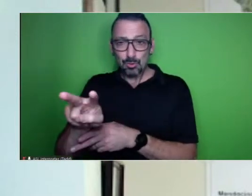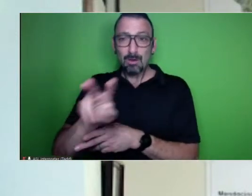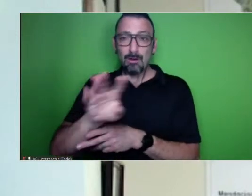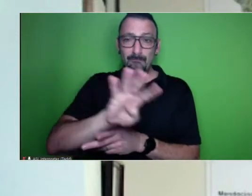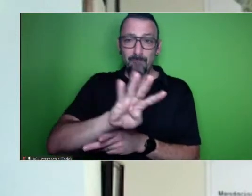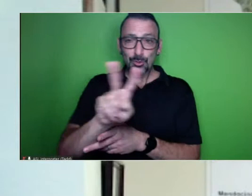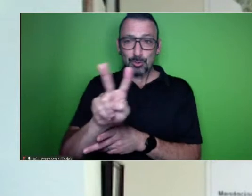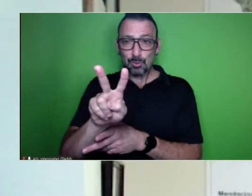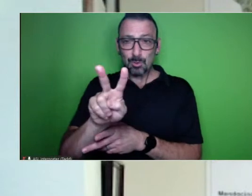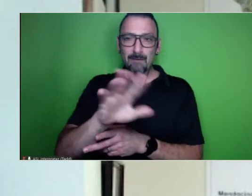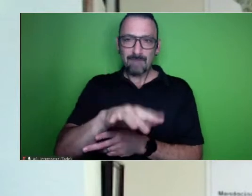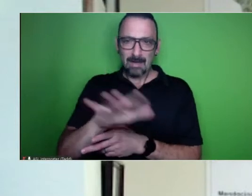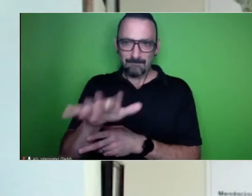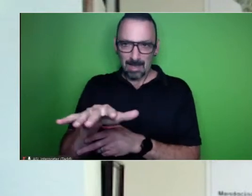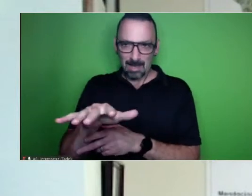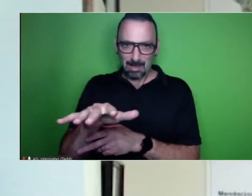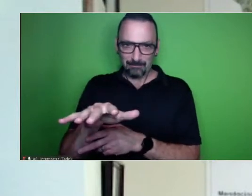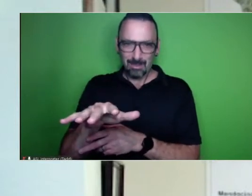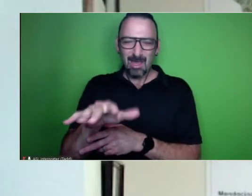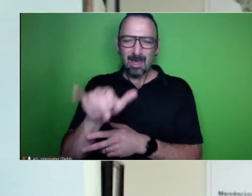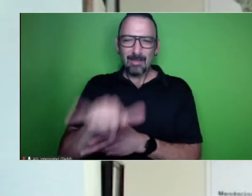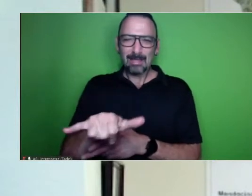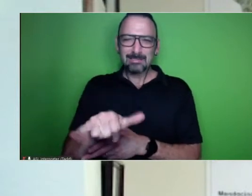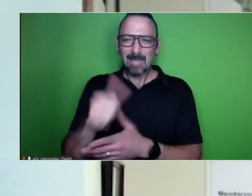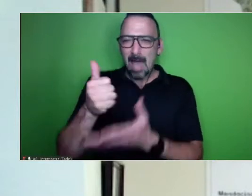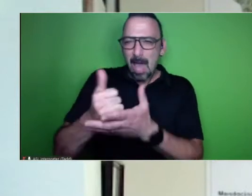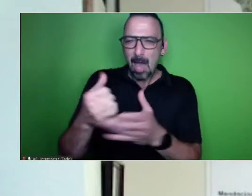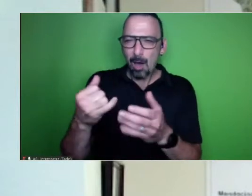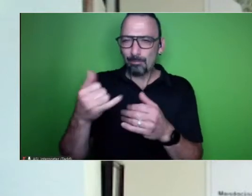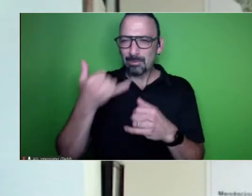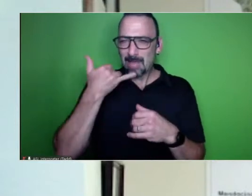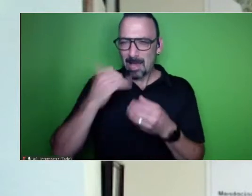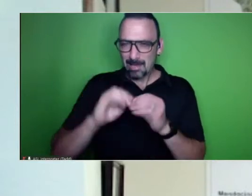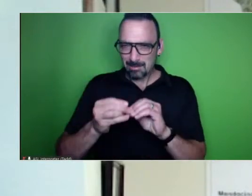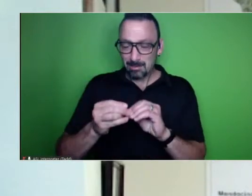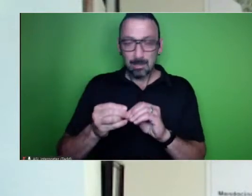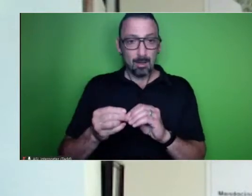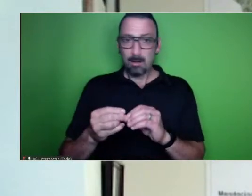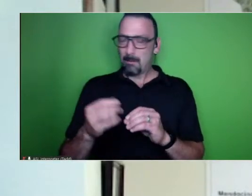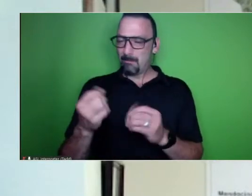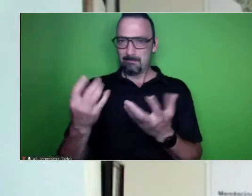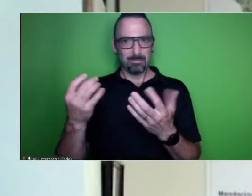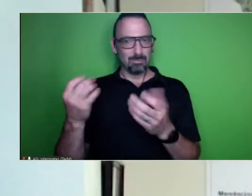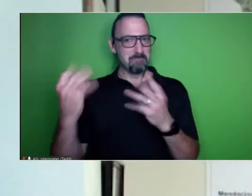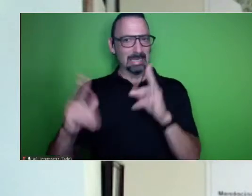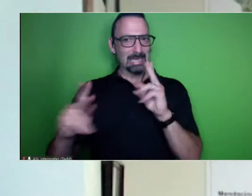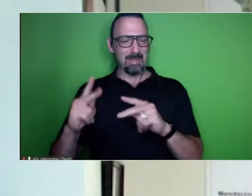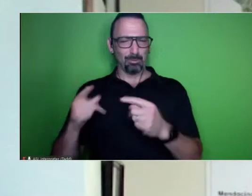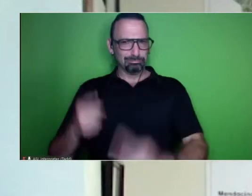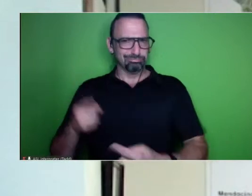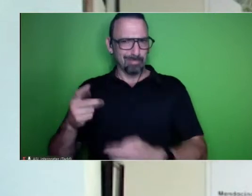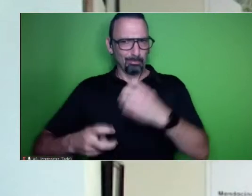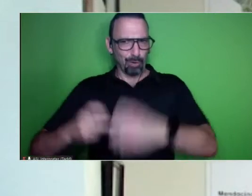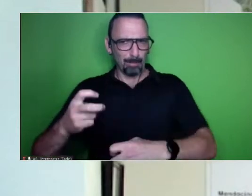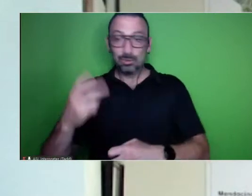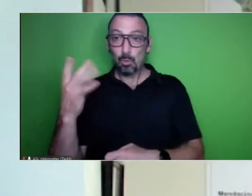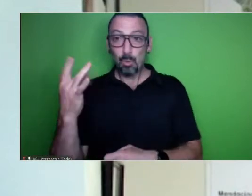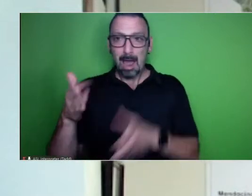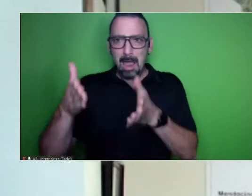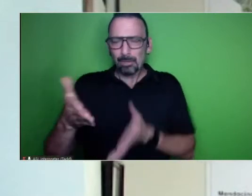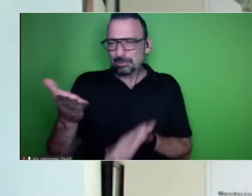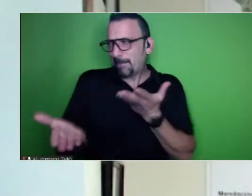833-422-4255. And they had a huge backlog because there are problems if the person filling out their